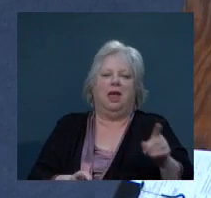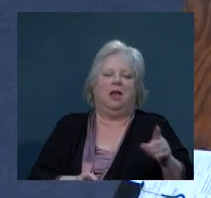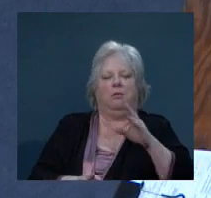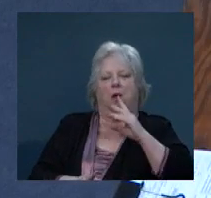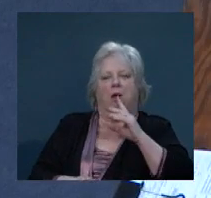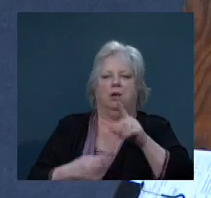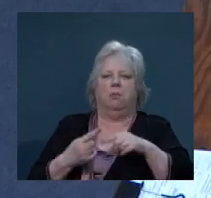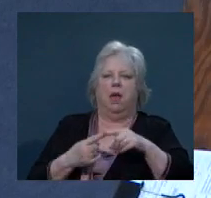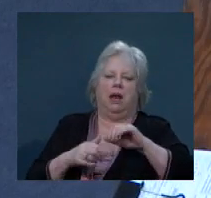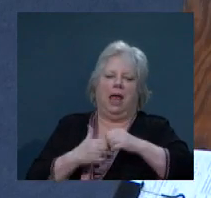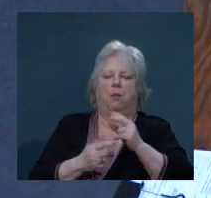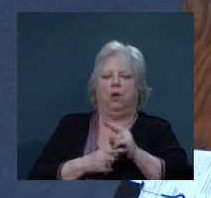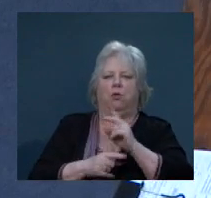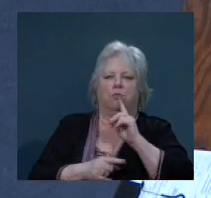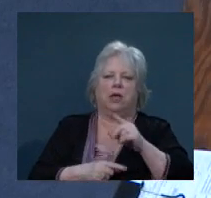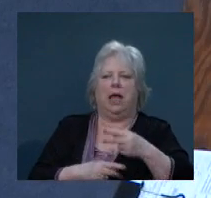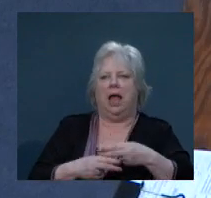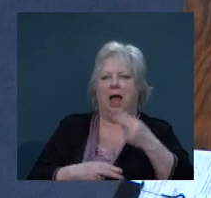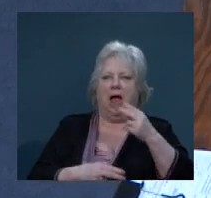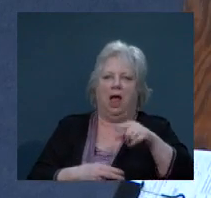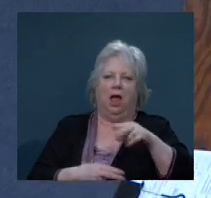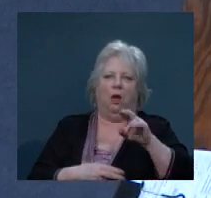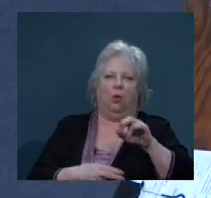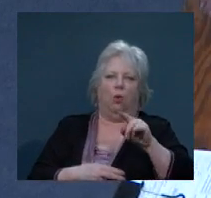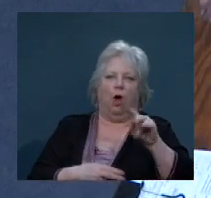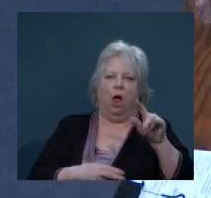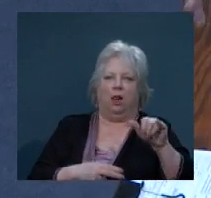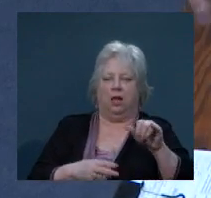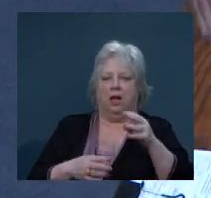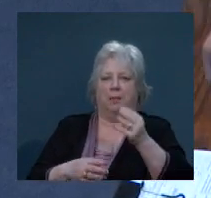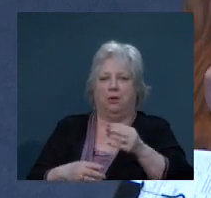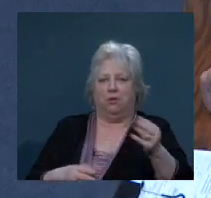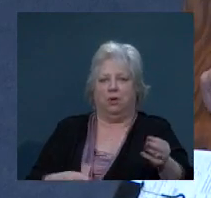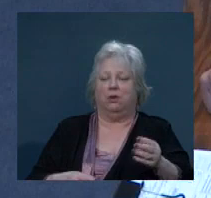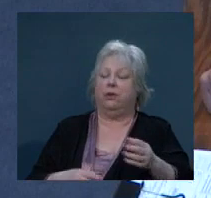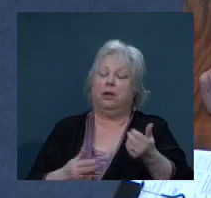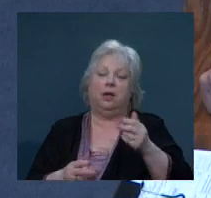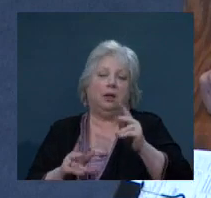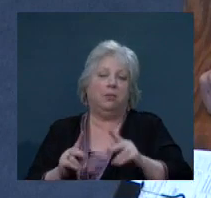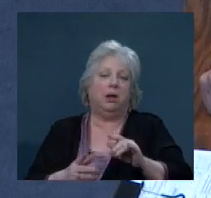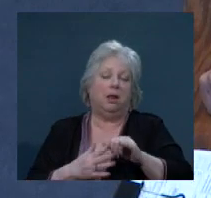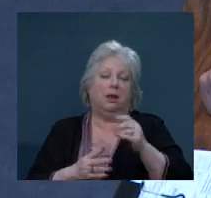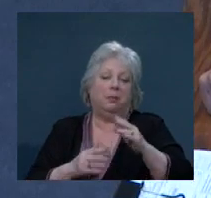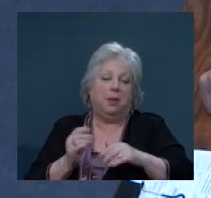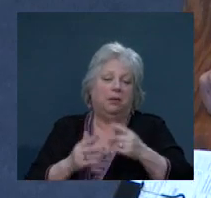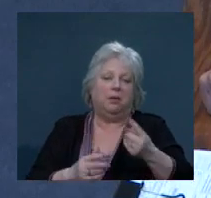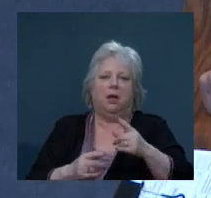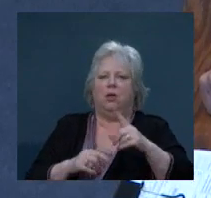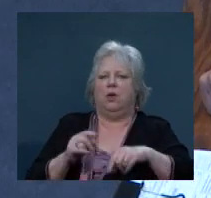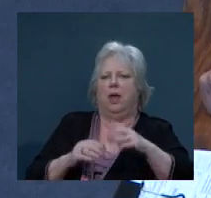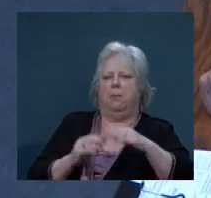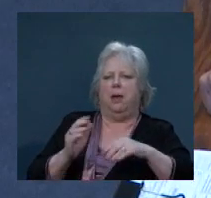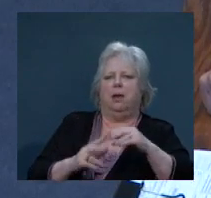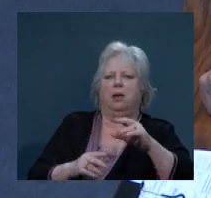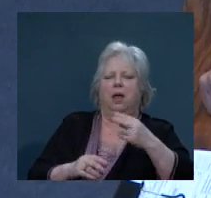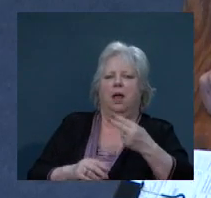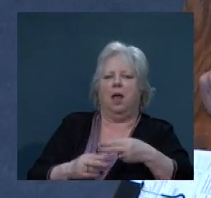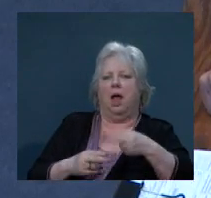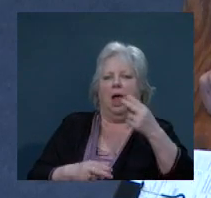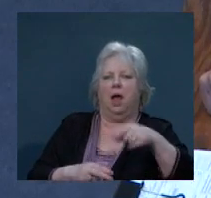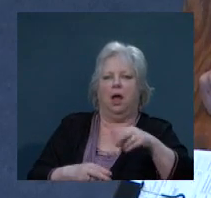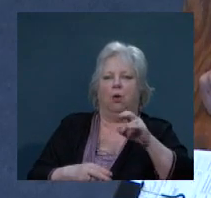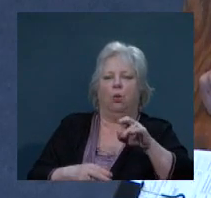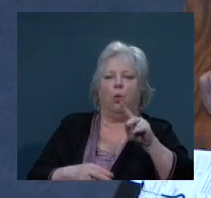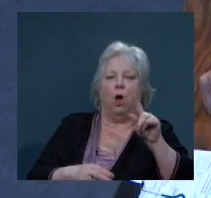used really high quality stuff. Anybody who's built anything, you can't build high quality stuff and then brag about